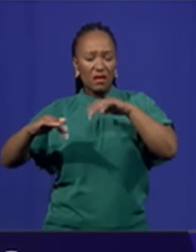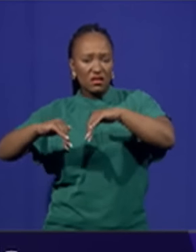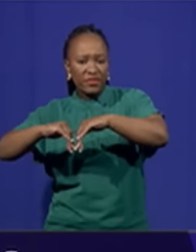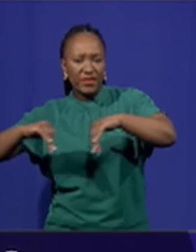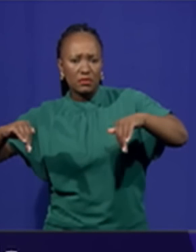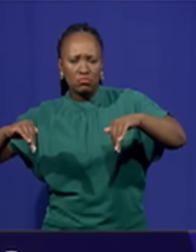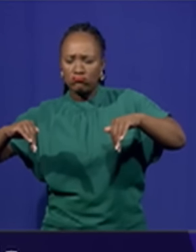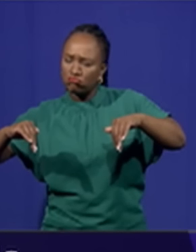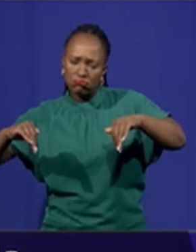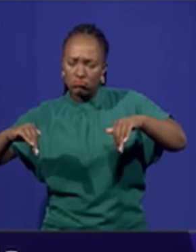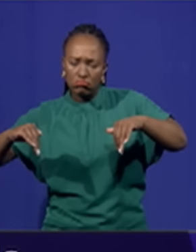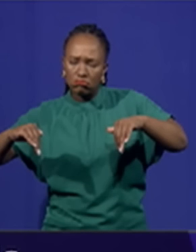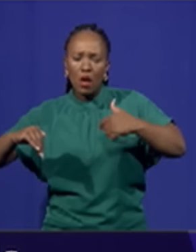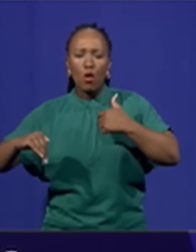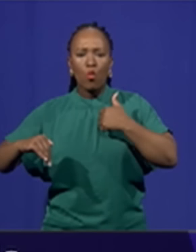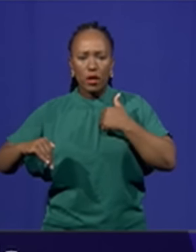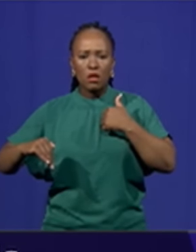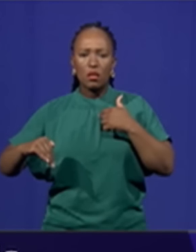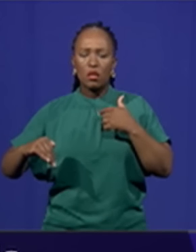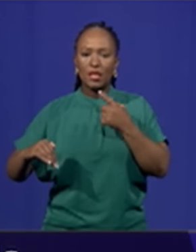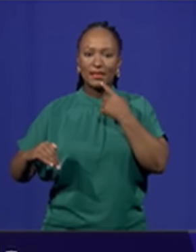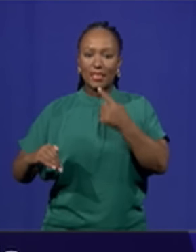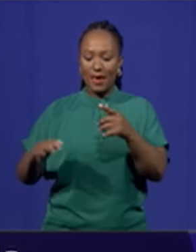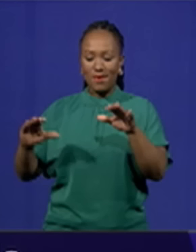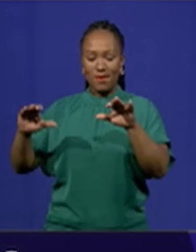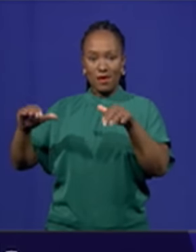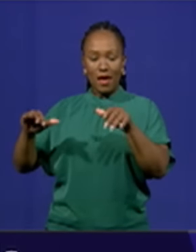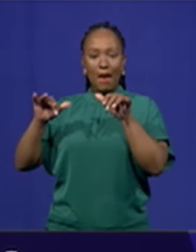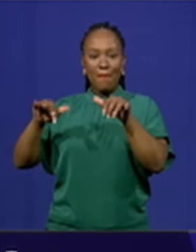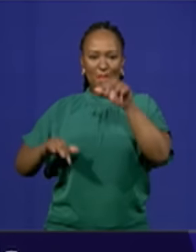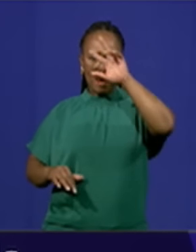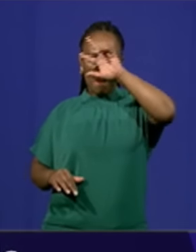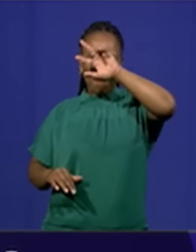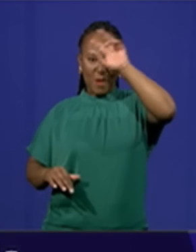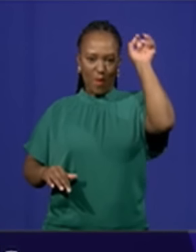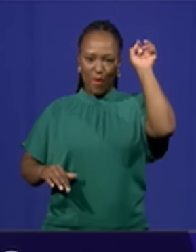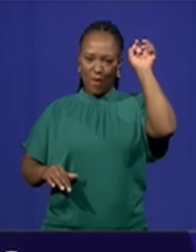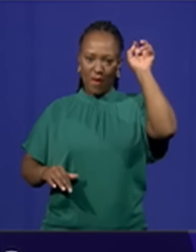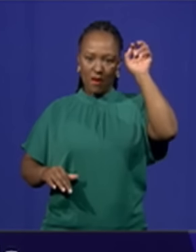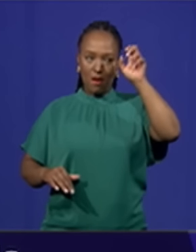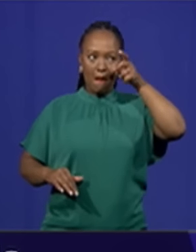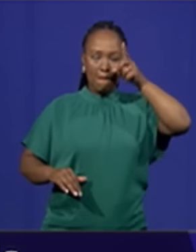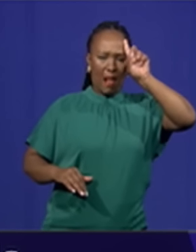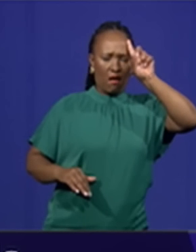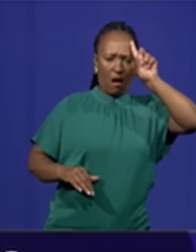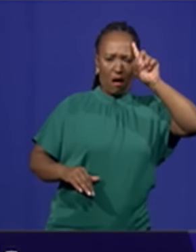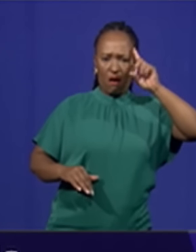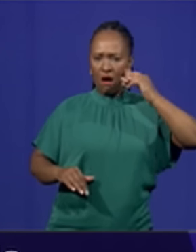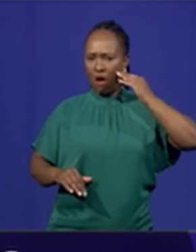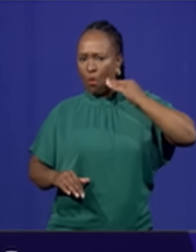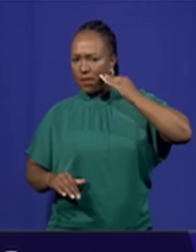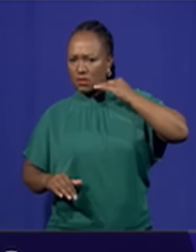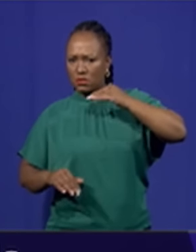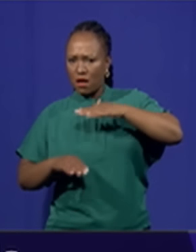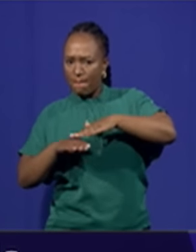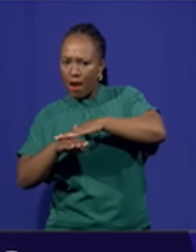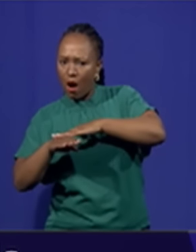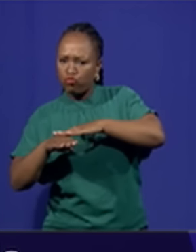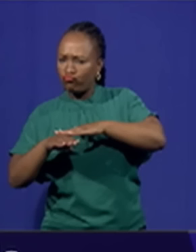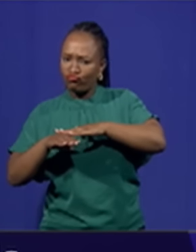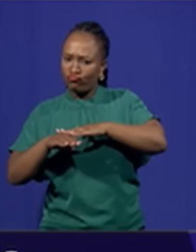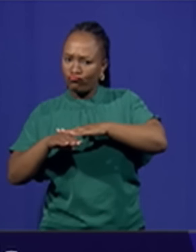We call ourselves the blue people, not black, not white, not brown,